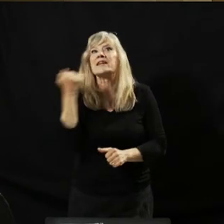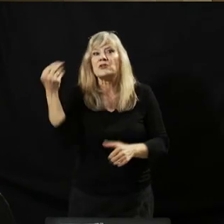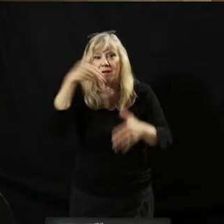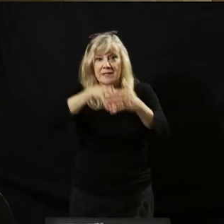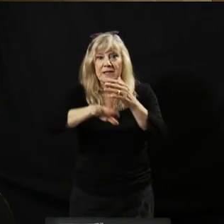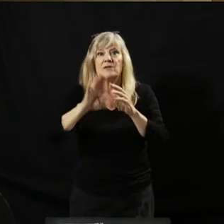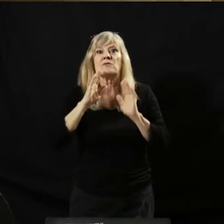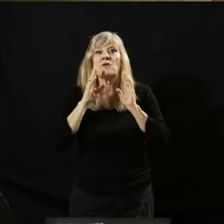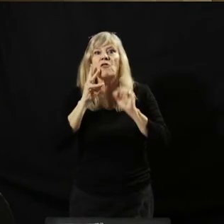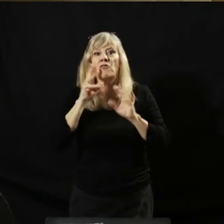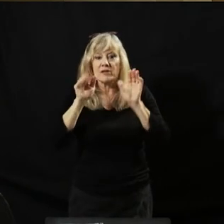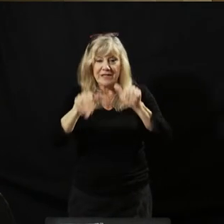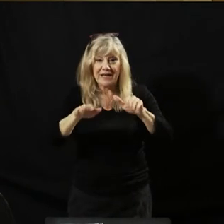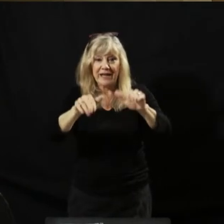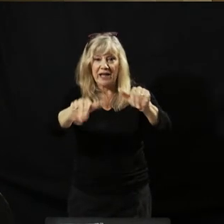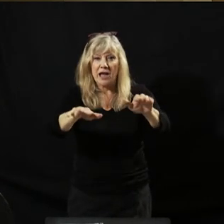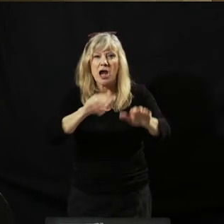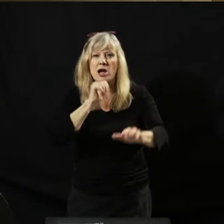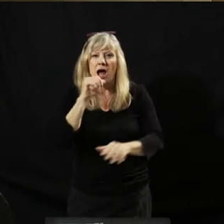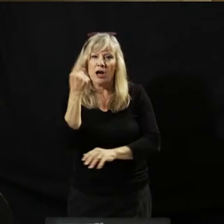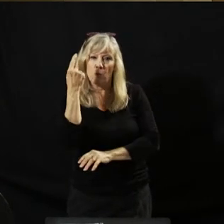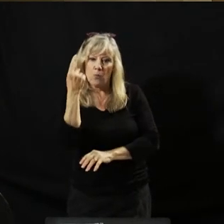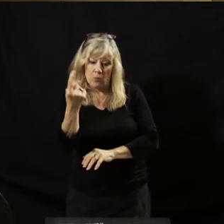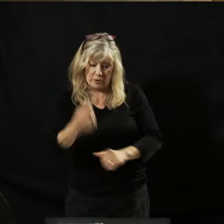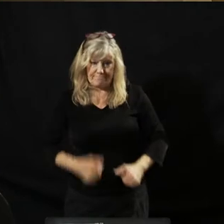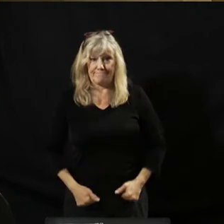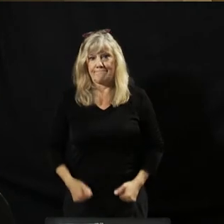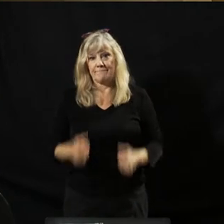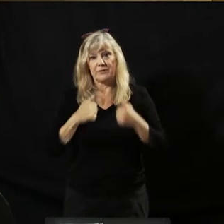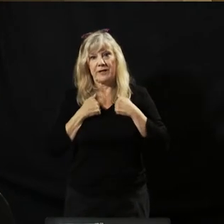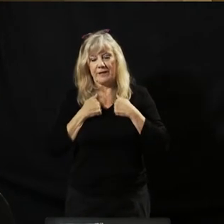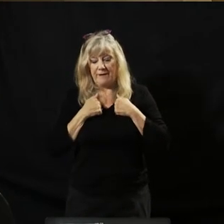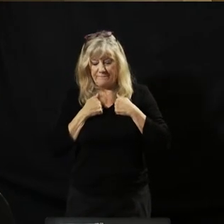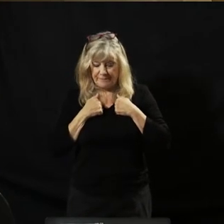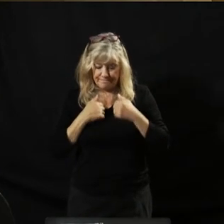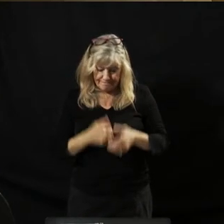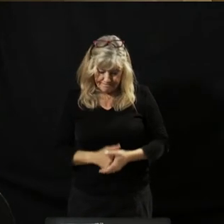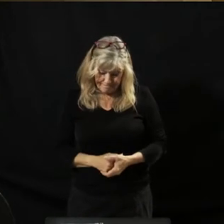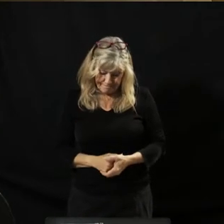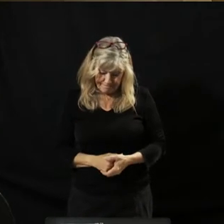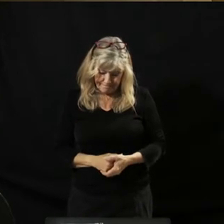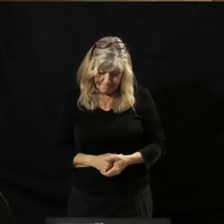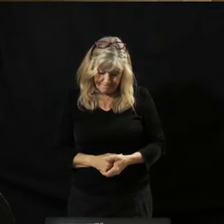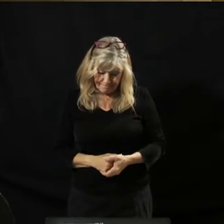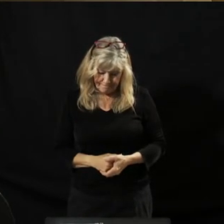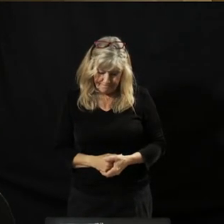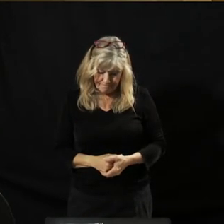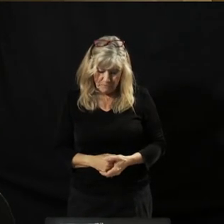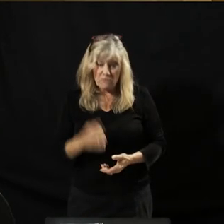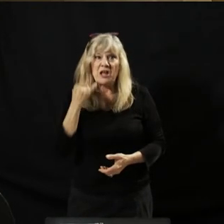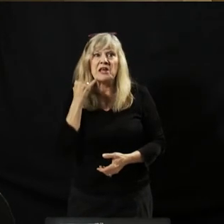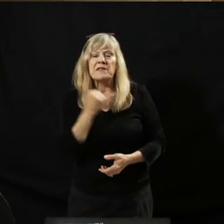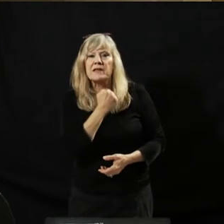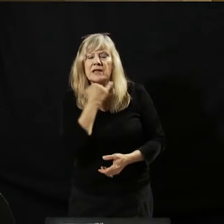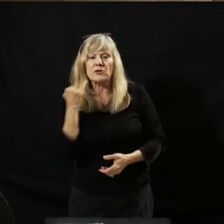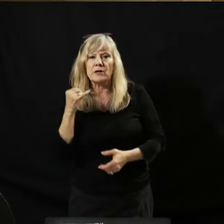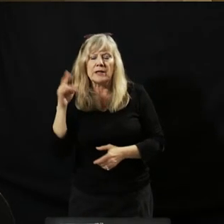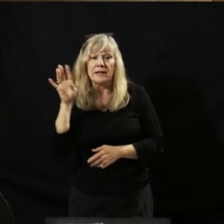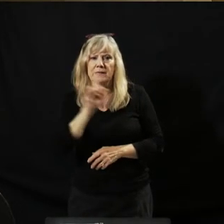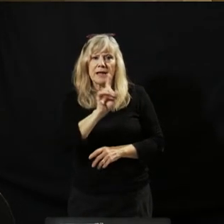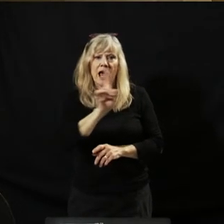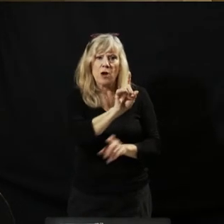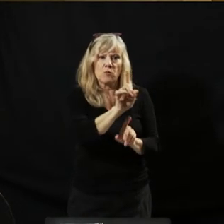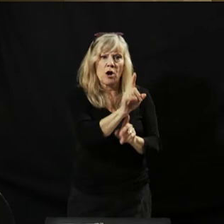sea. Not a single one of them escaped. But the Israelites had marched on dry